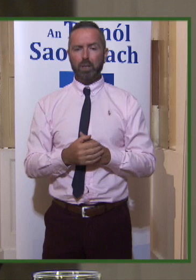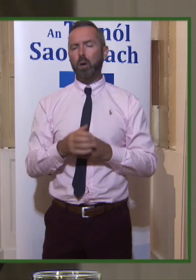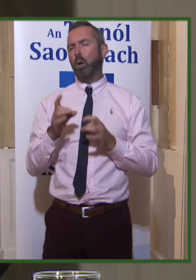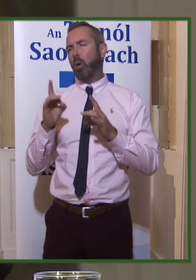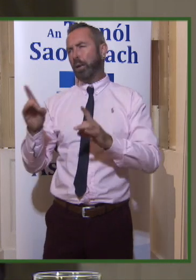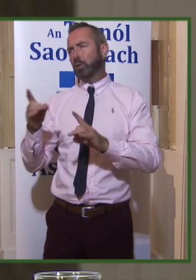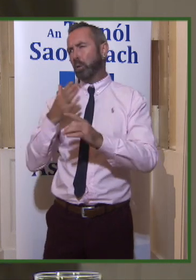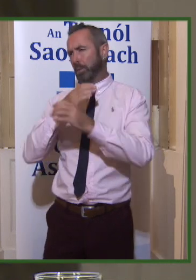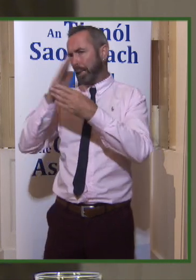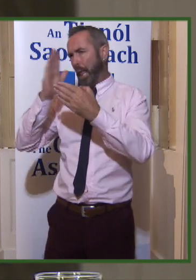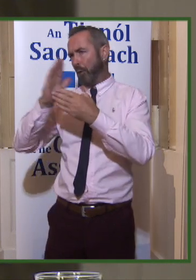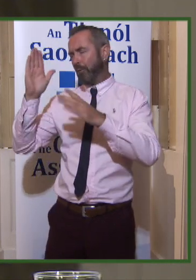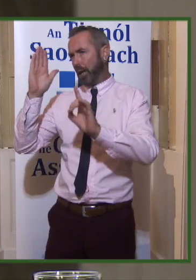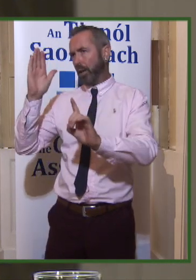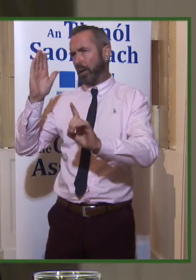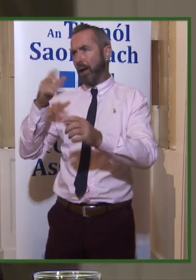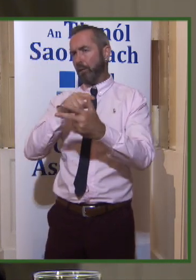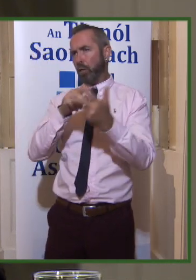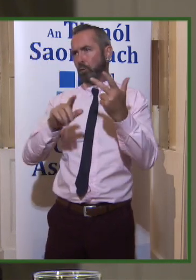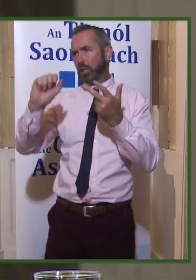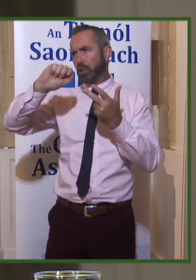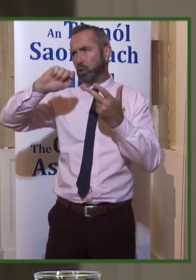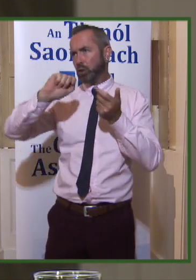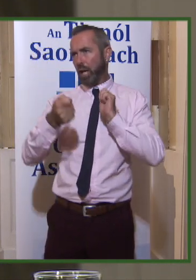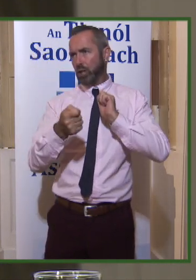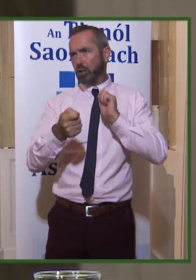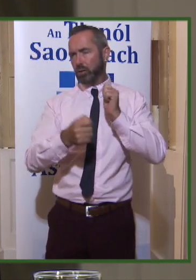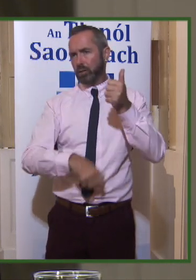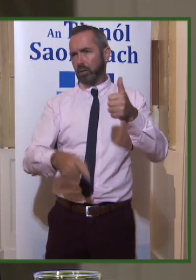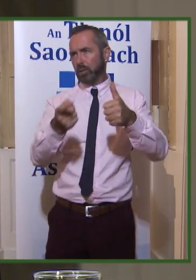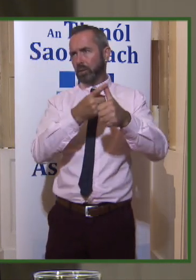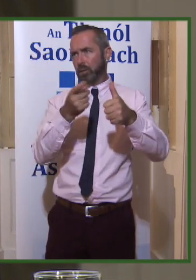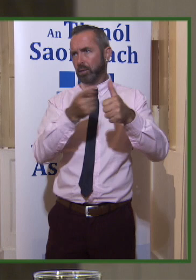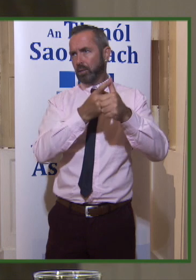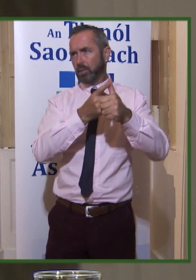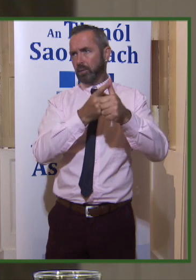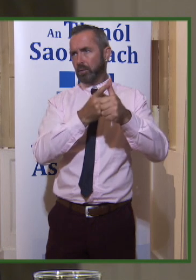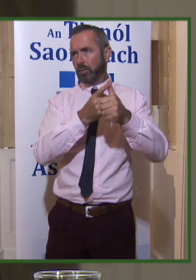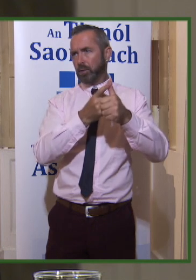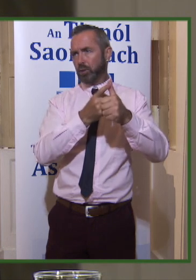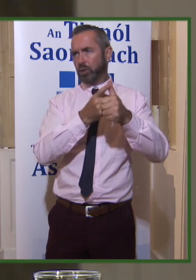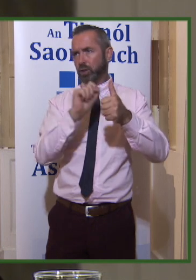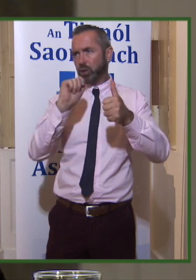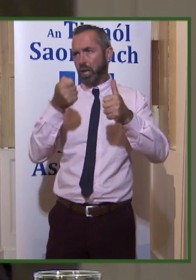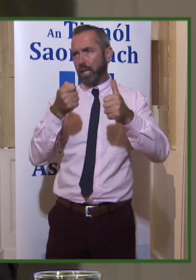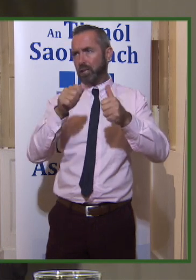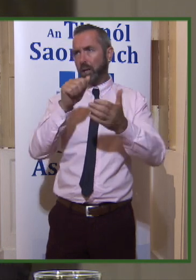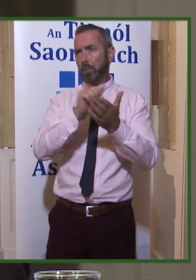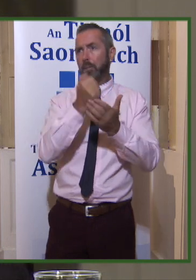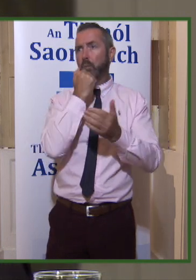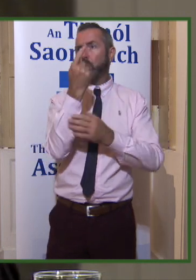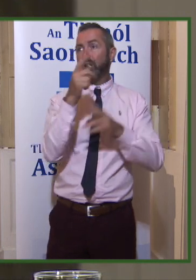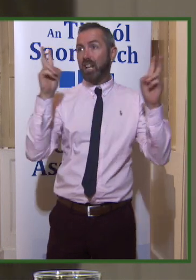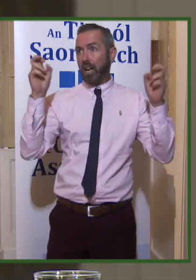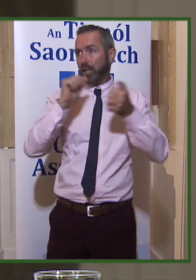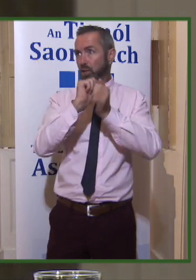up that you've got 3 changes, John. If you just hold the mic again. So the first change, we'll take them one by one, is on ballot paper 1. The title